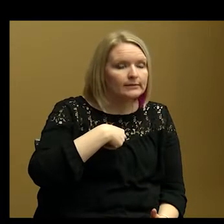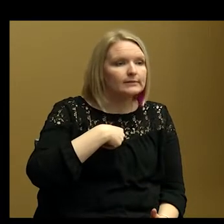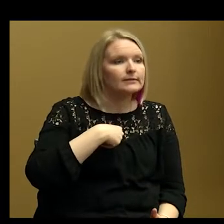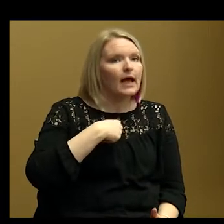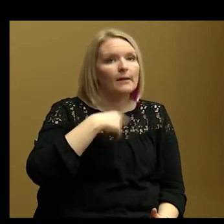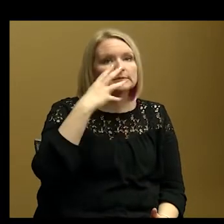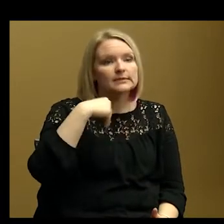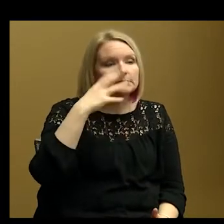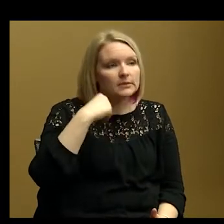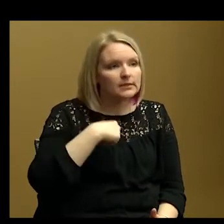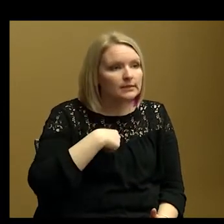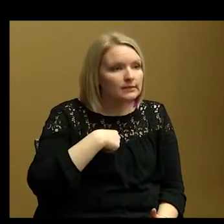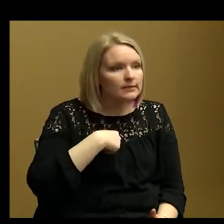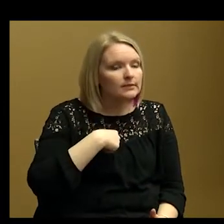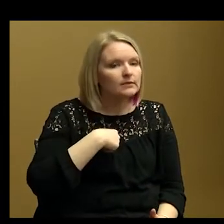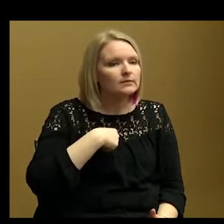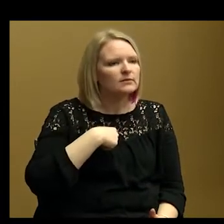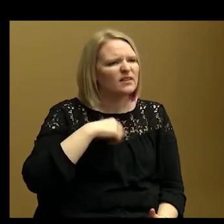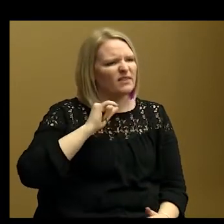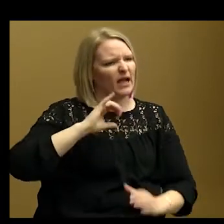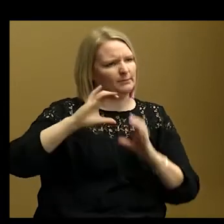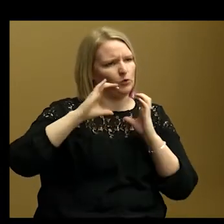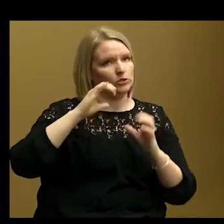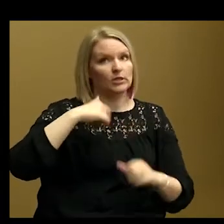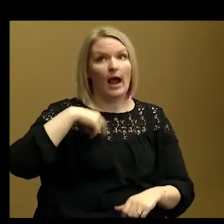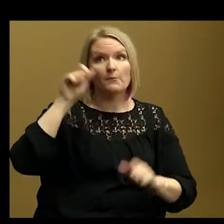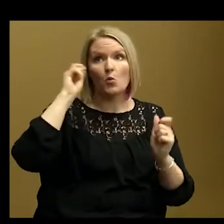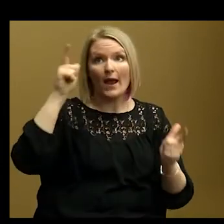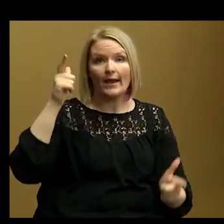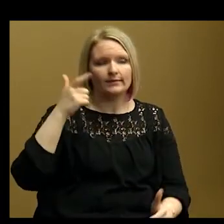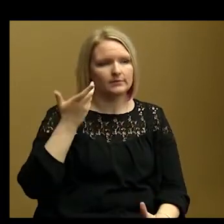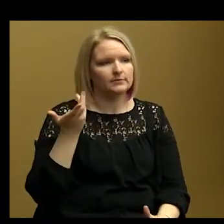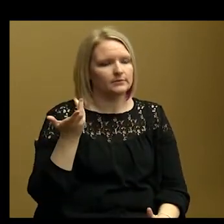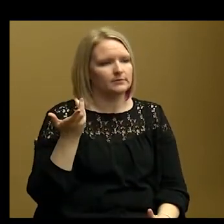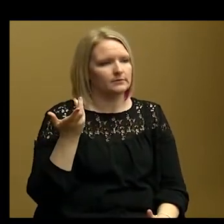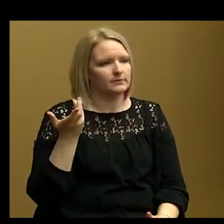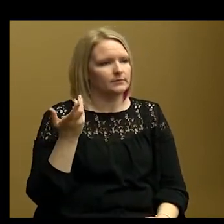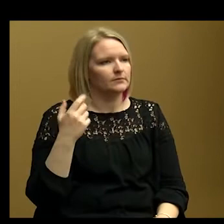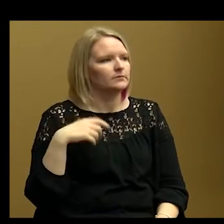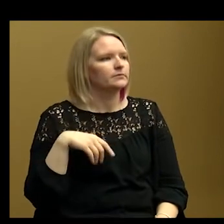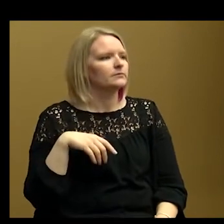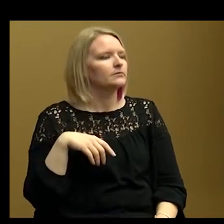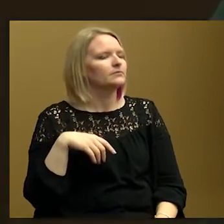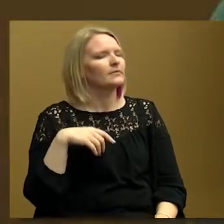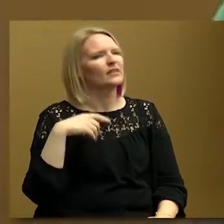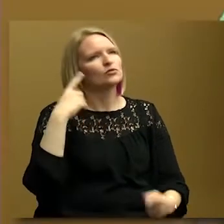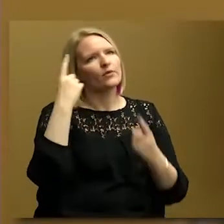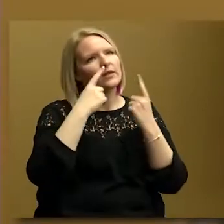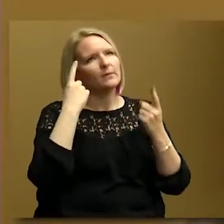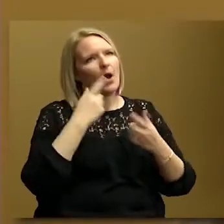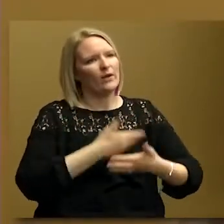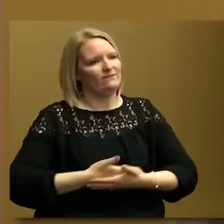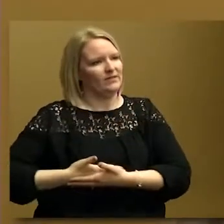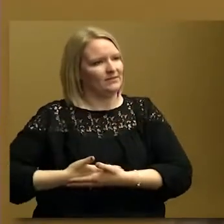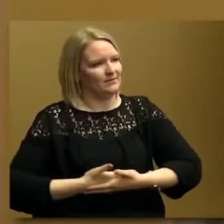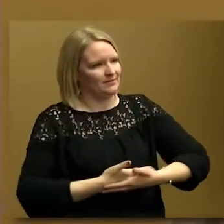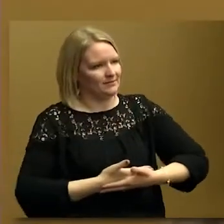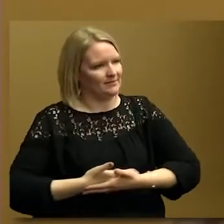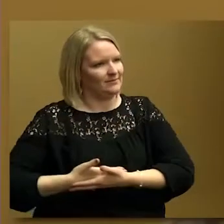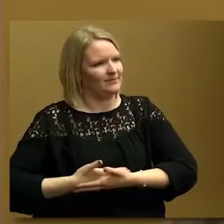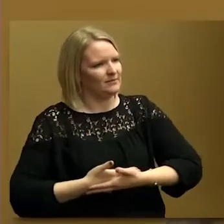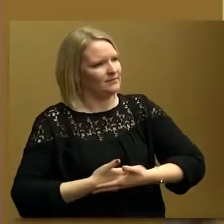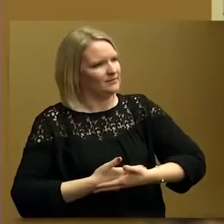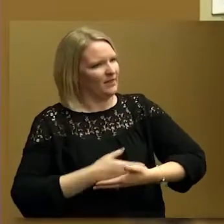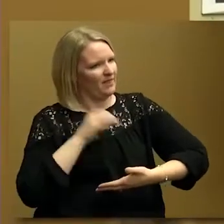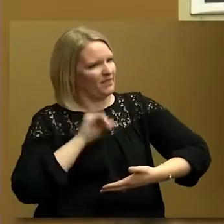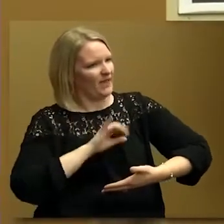I'm sleepy. I'm awake. And, if you think about infants, that's pretty